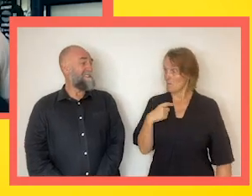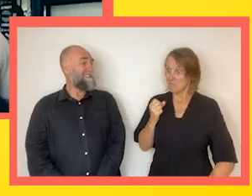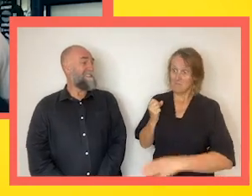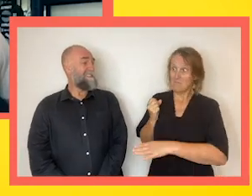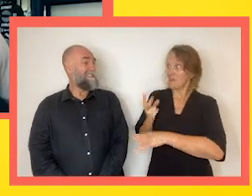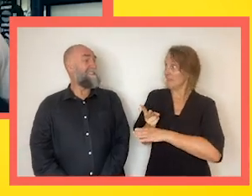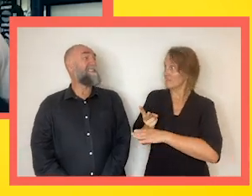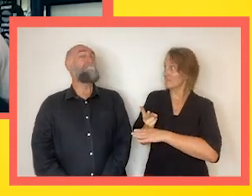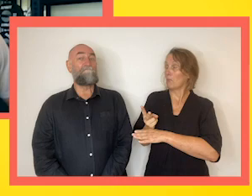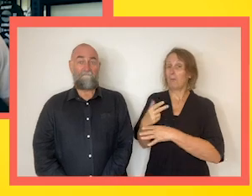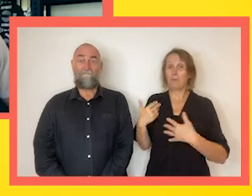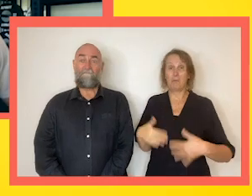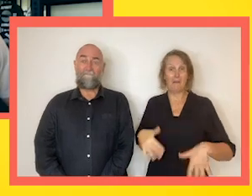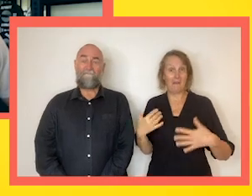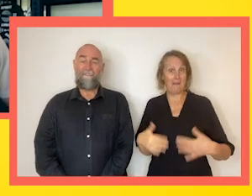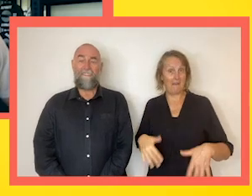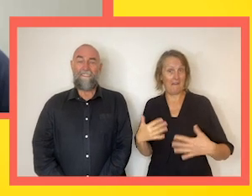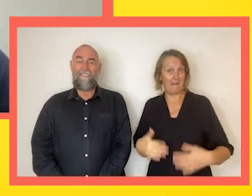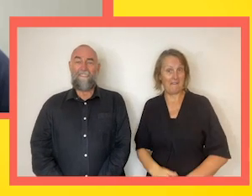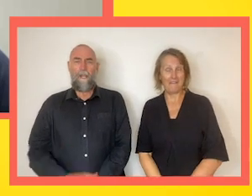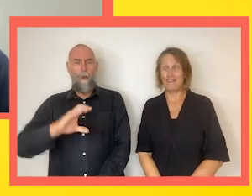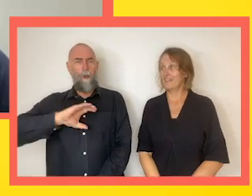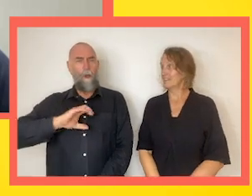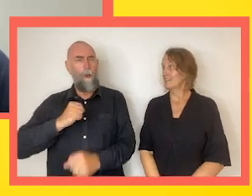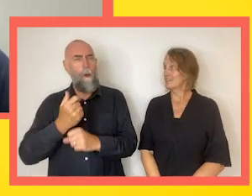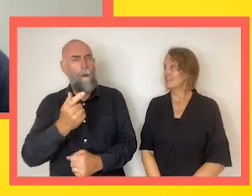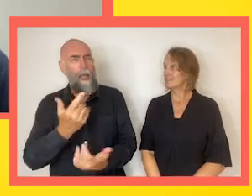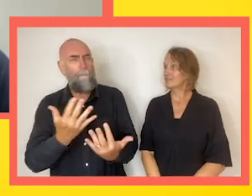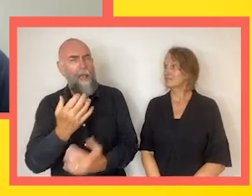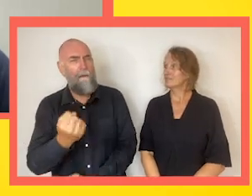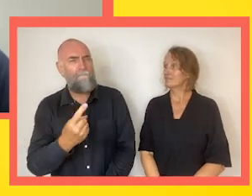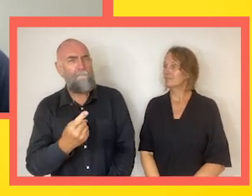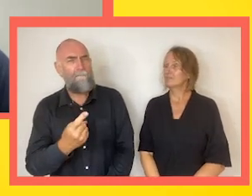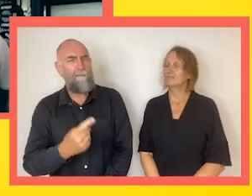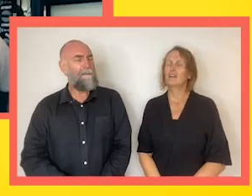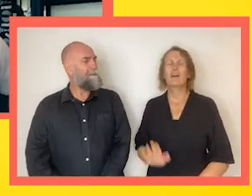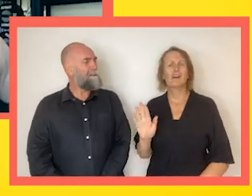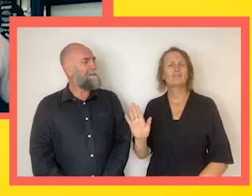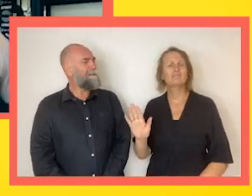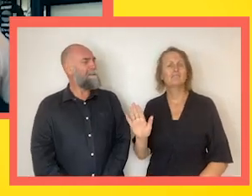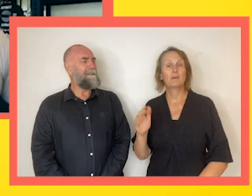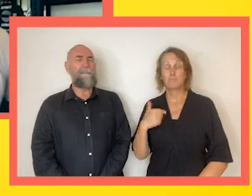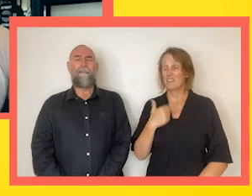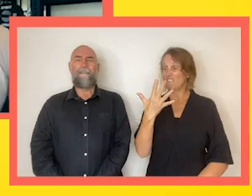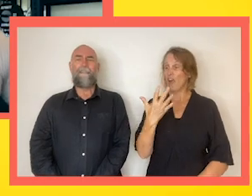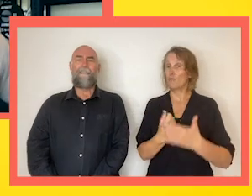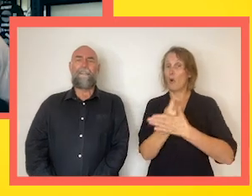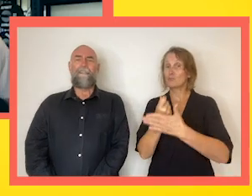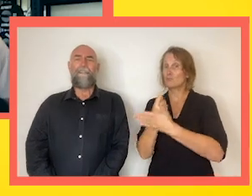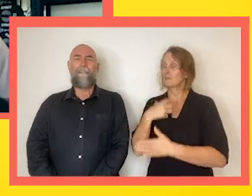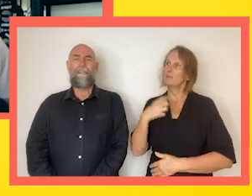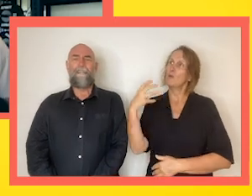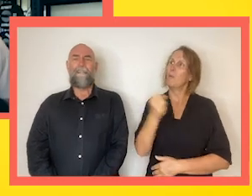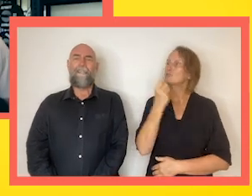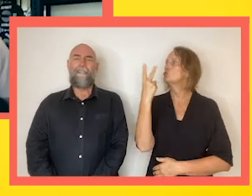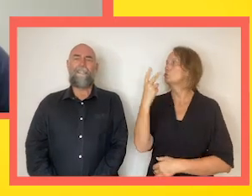do more Paralympics than the great Kurt Fernley? How many gold medals have you won? I've had 5 opportunities and won 2. So